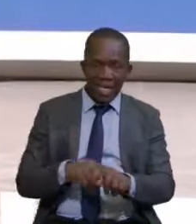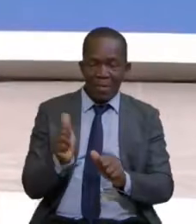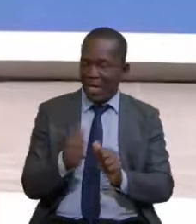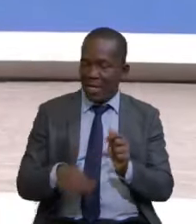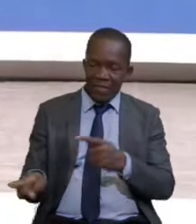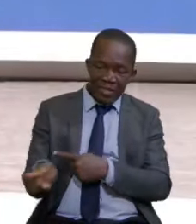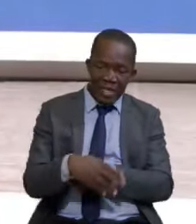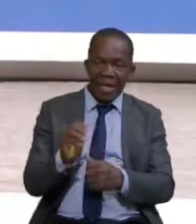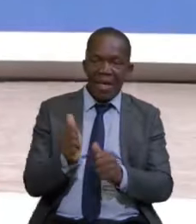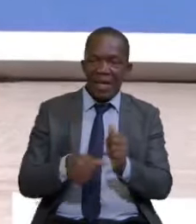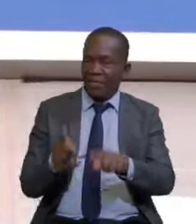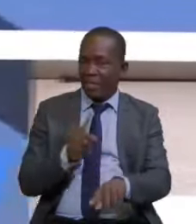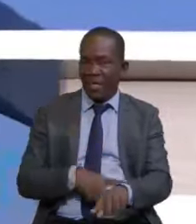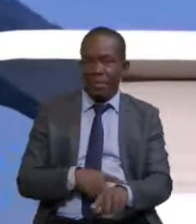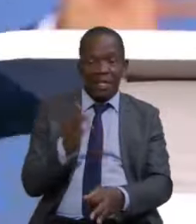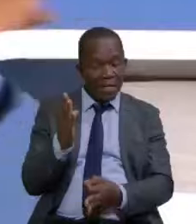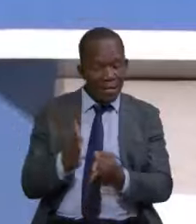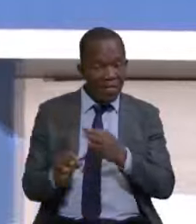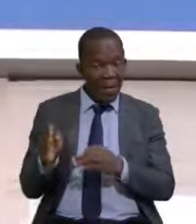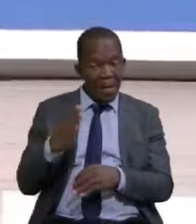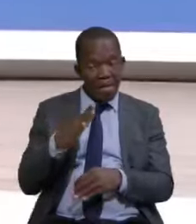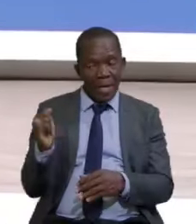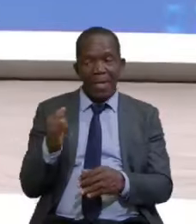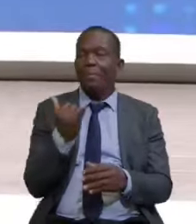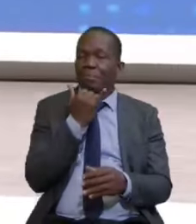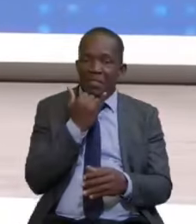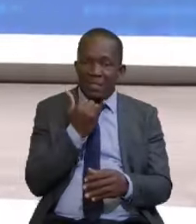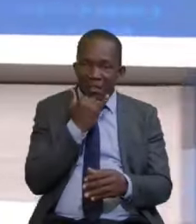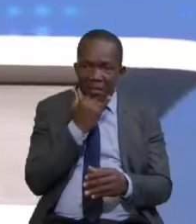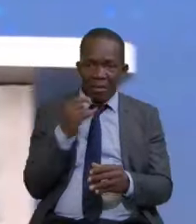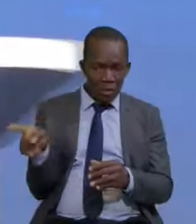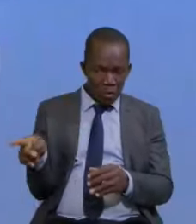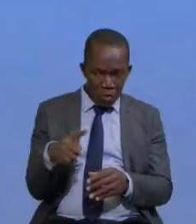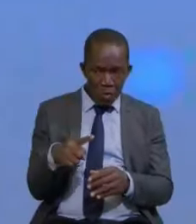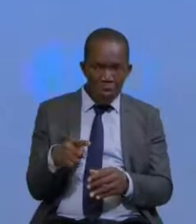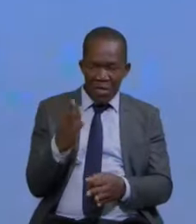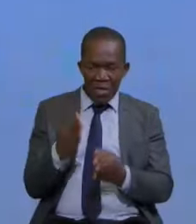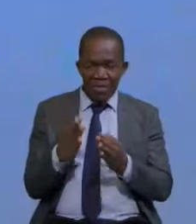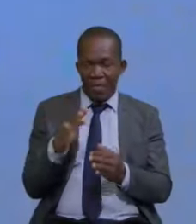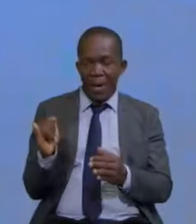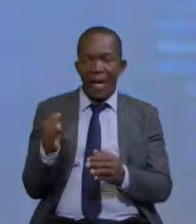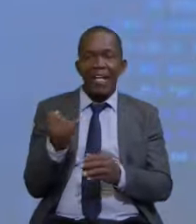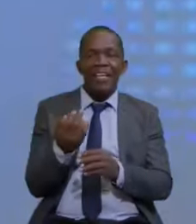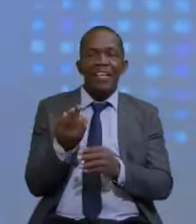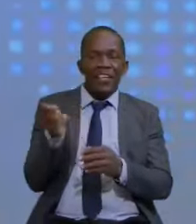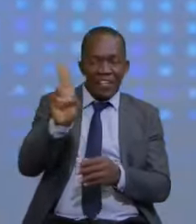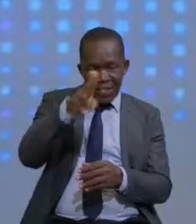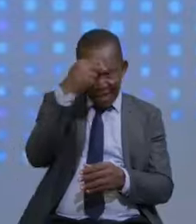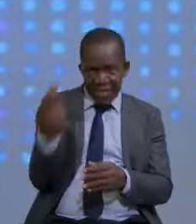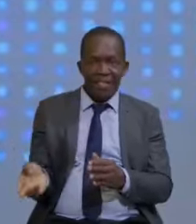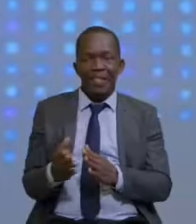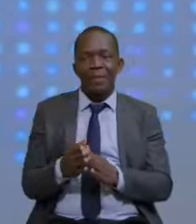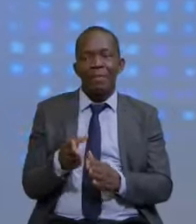by chance, if by carelessness, if by an accident,